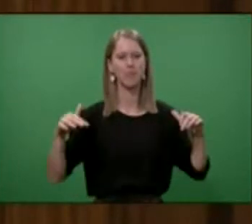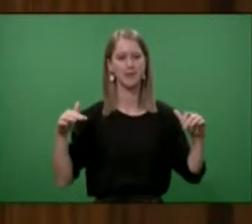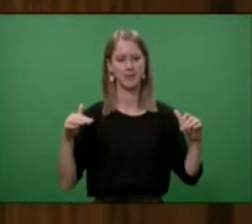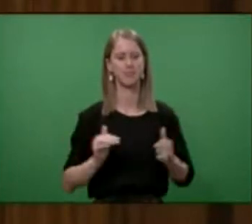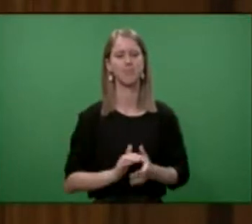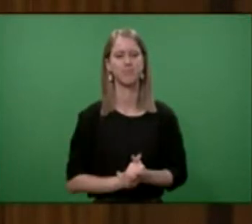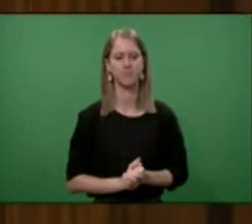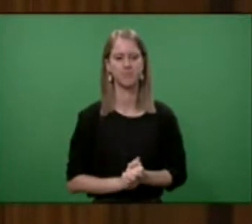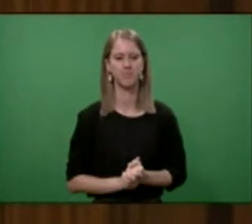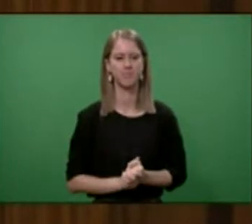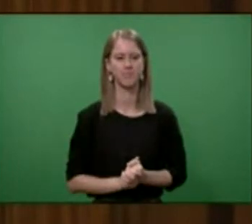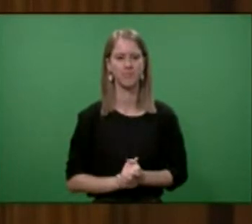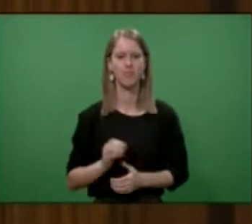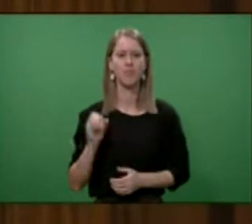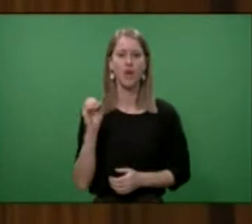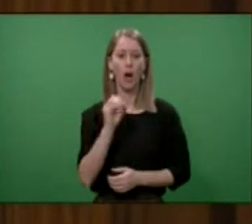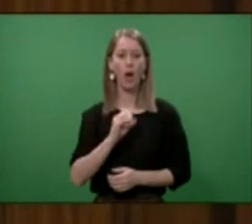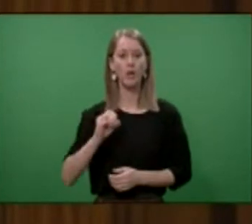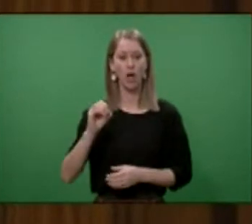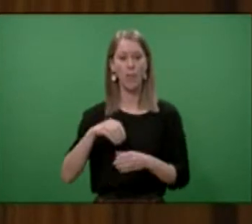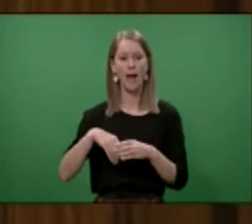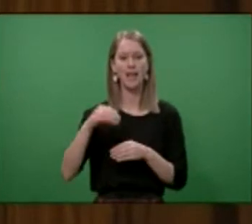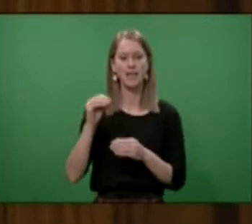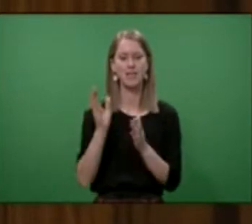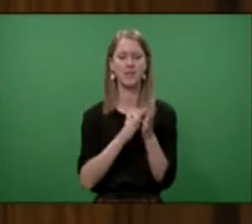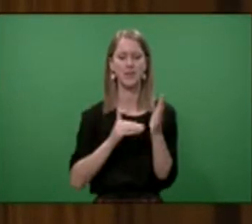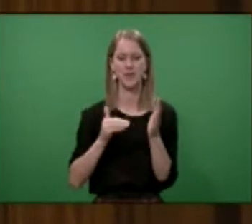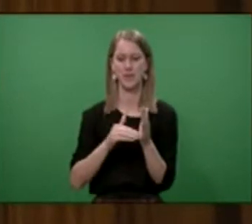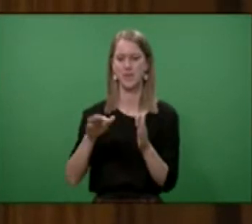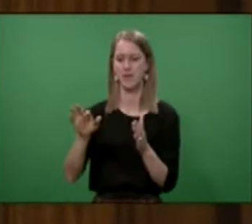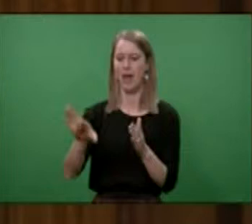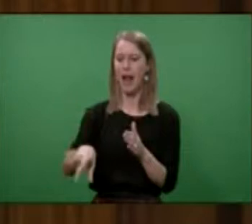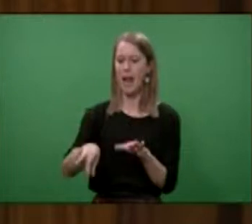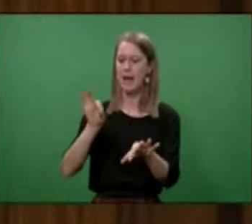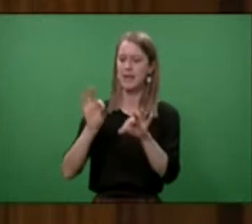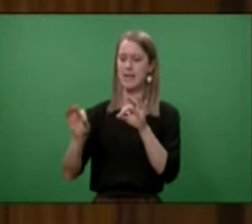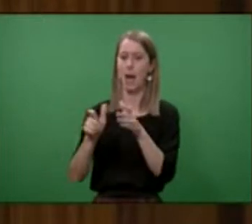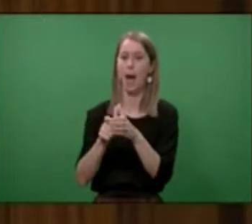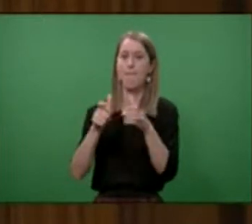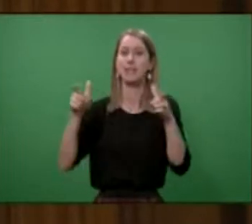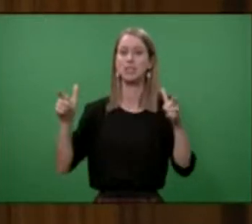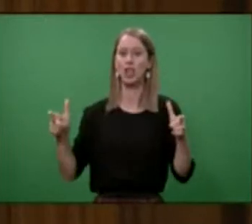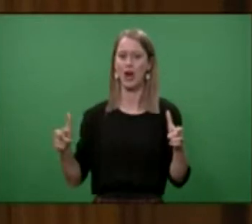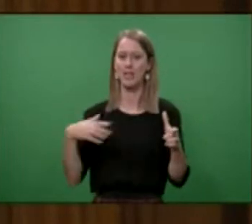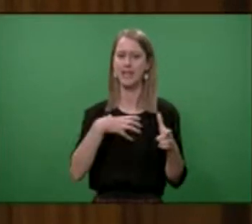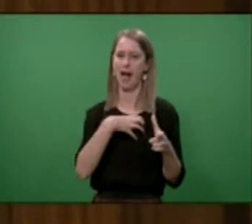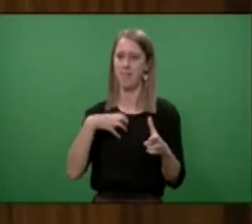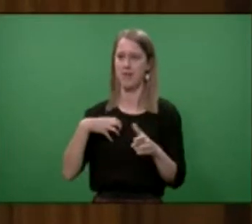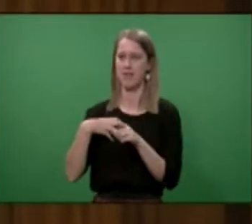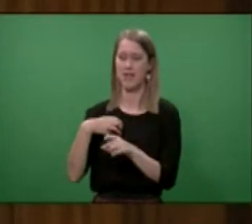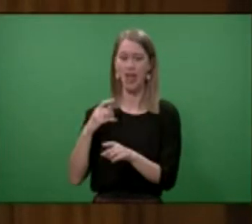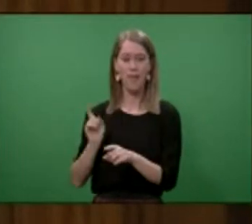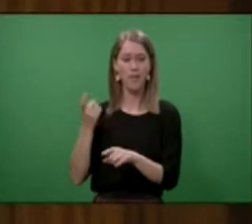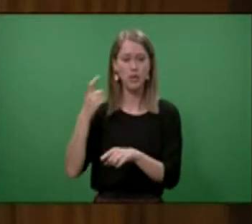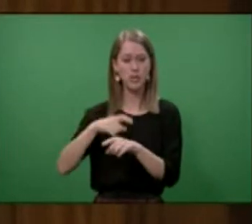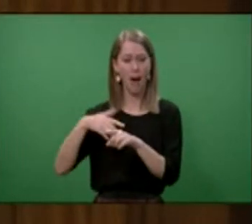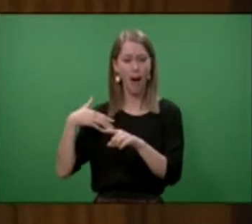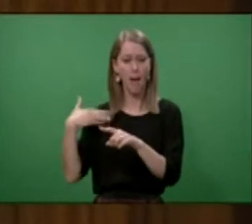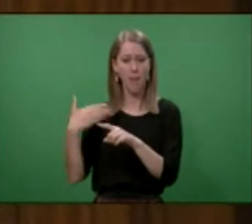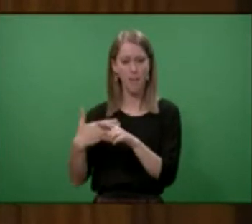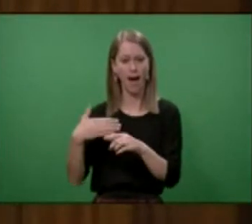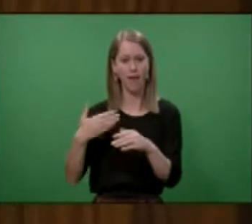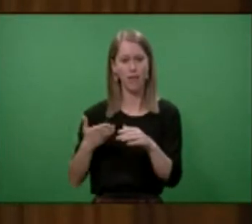In the October election, New Zealanders elected a majority government for the first time under our mixed member